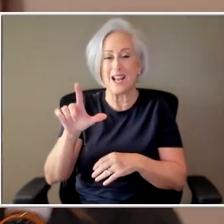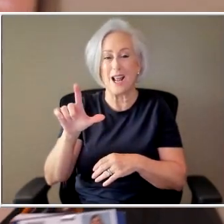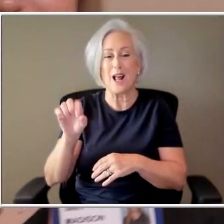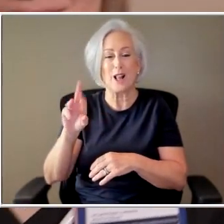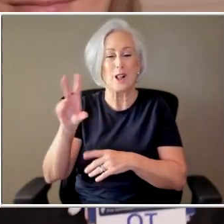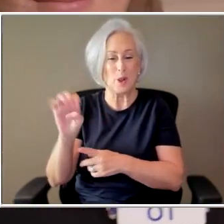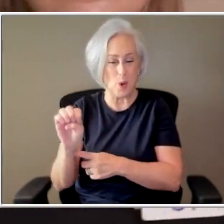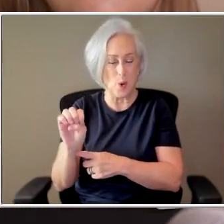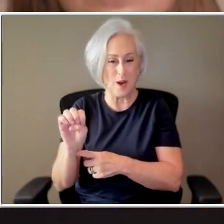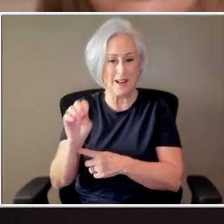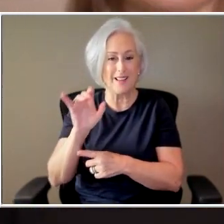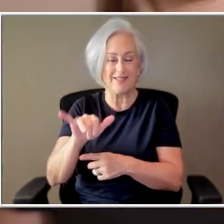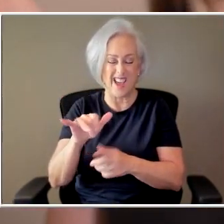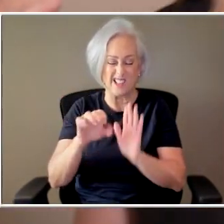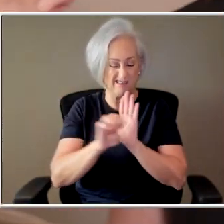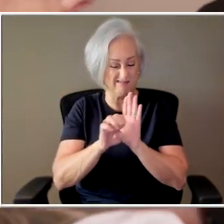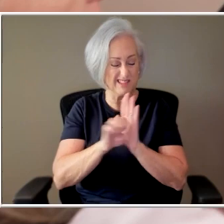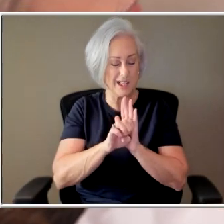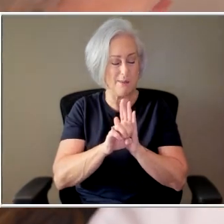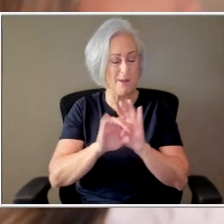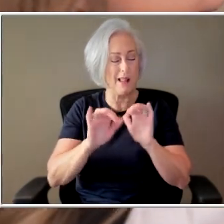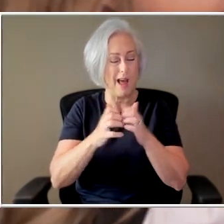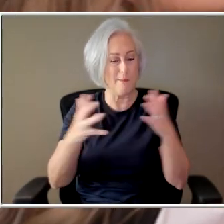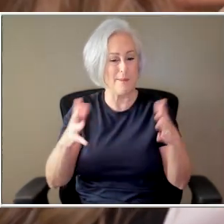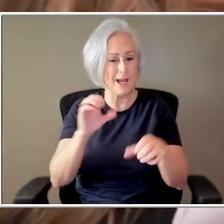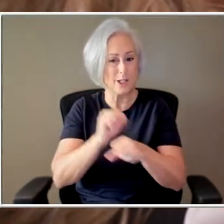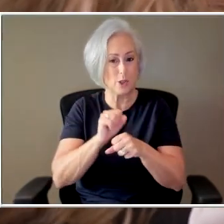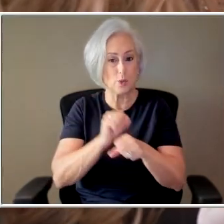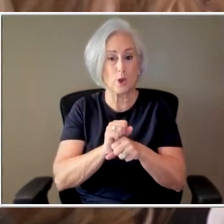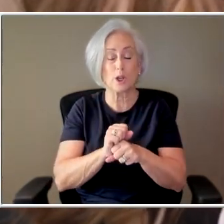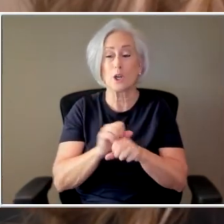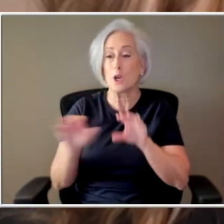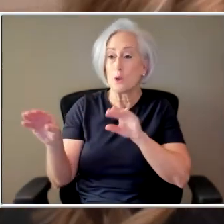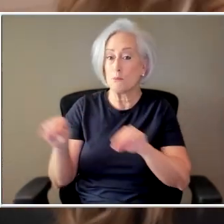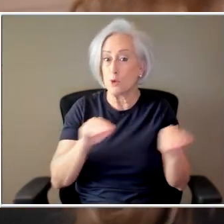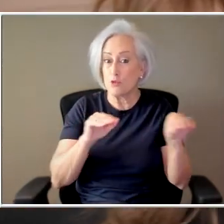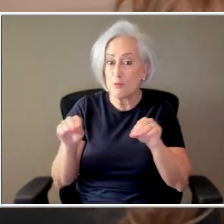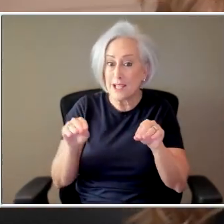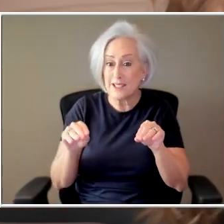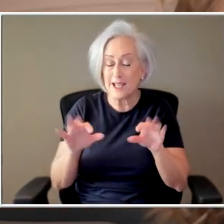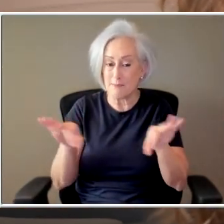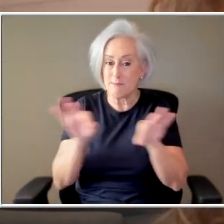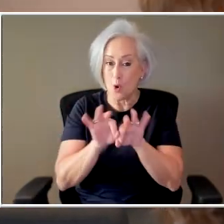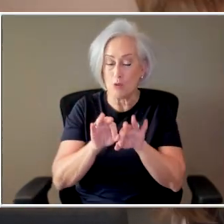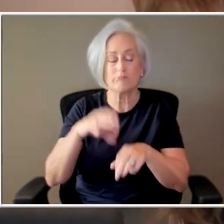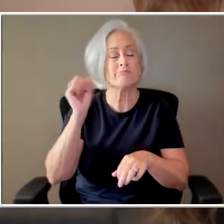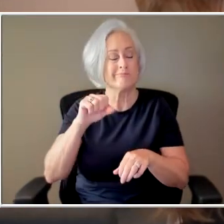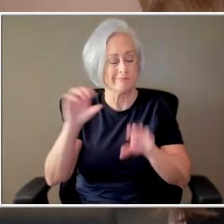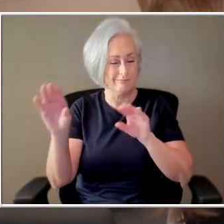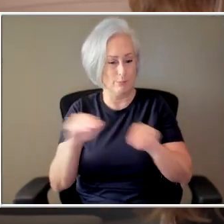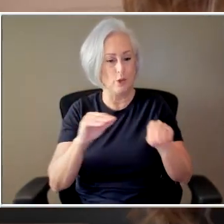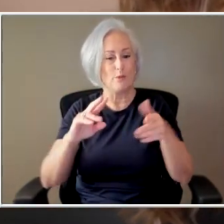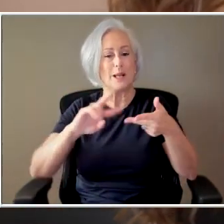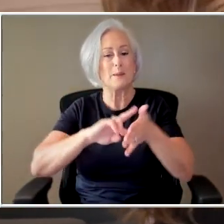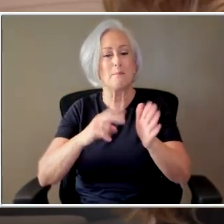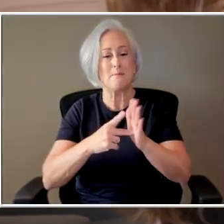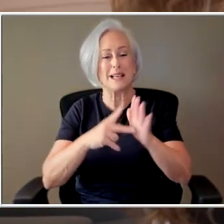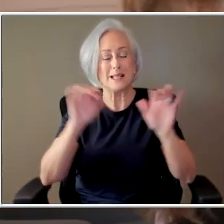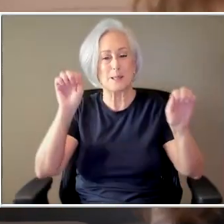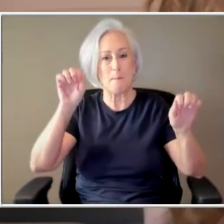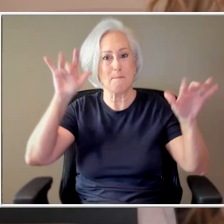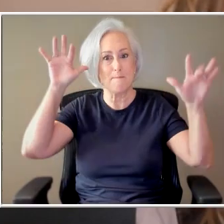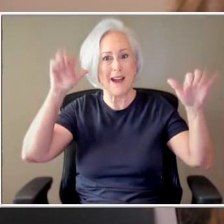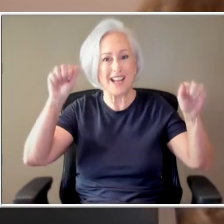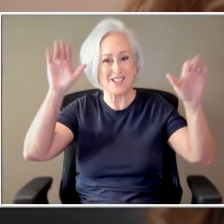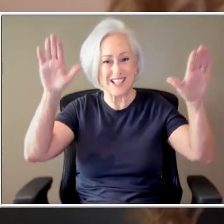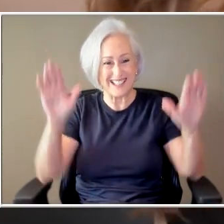movement is so important for these patients. Absolutely. Movement is magic. Yeah. Okay, now I was told to ask you about Friday Thigh Days. What